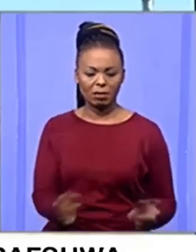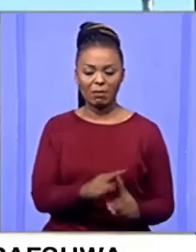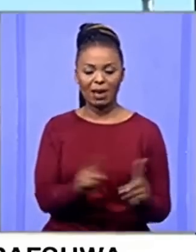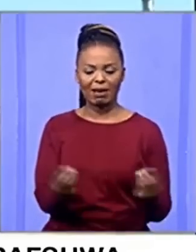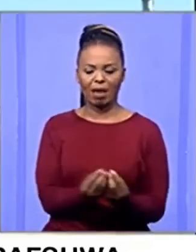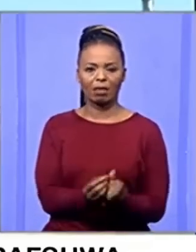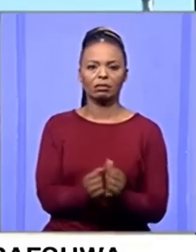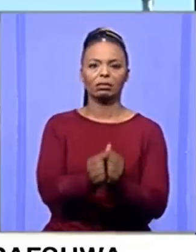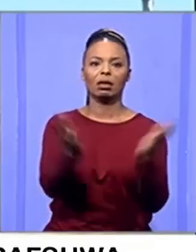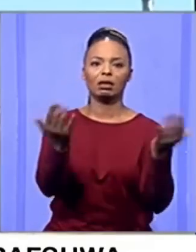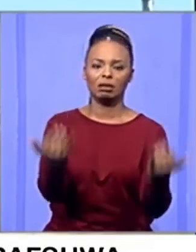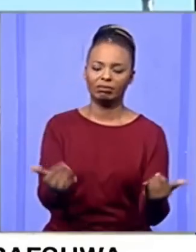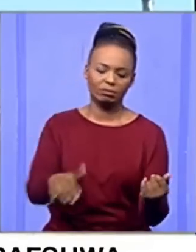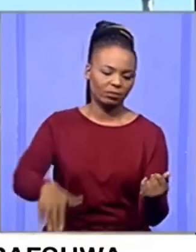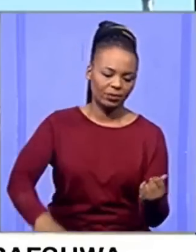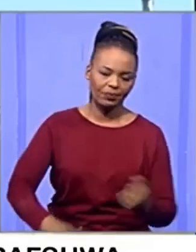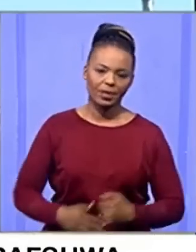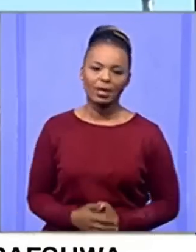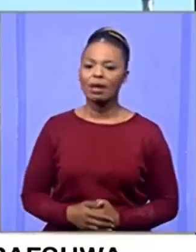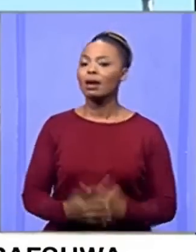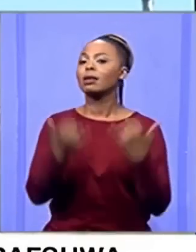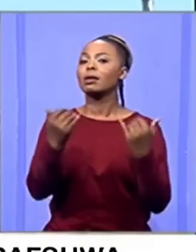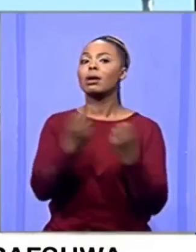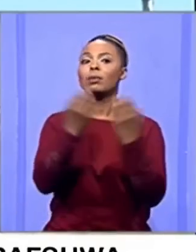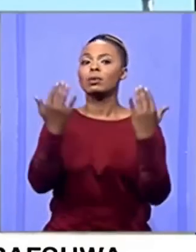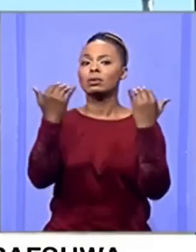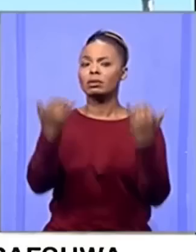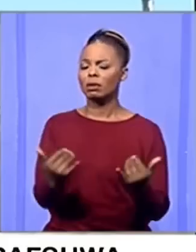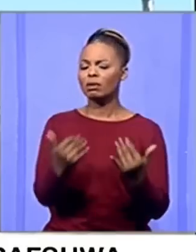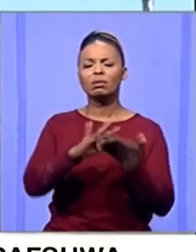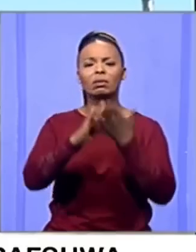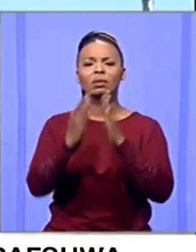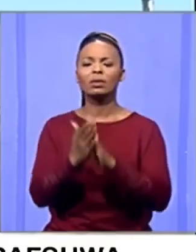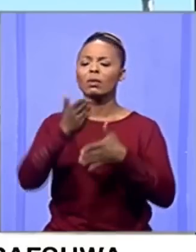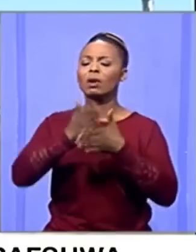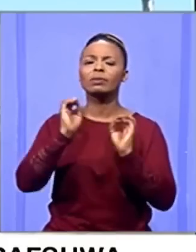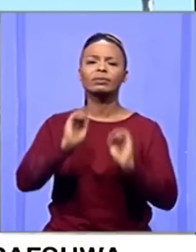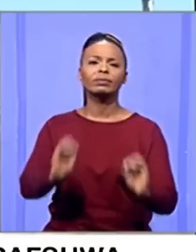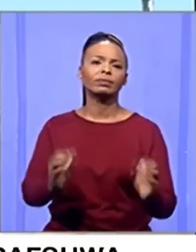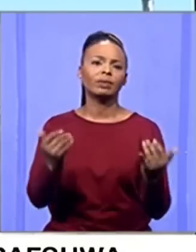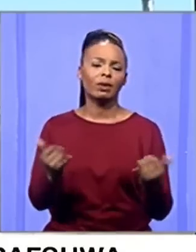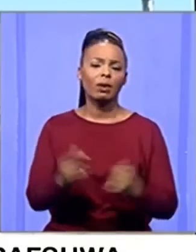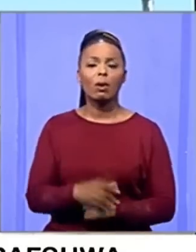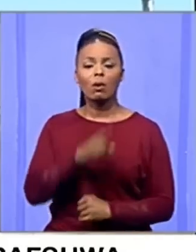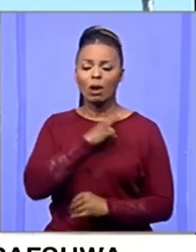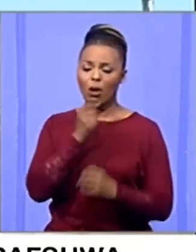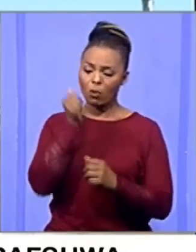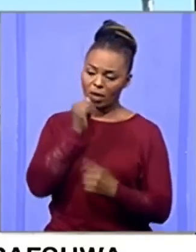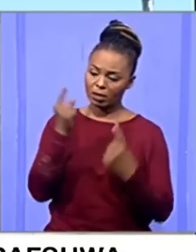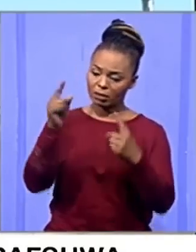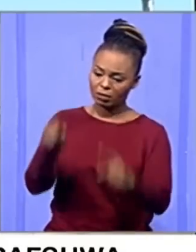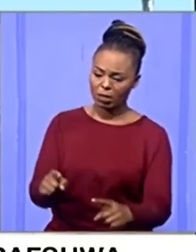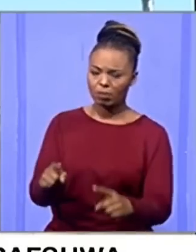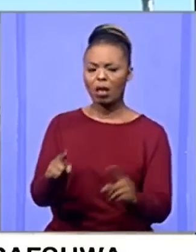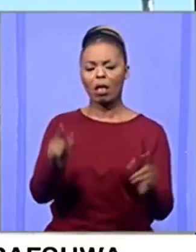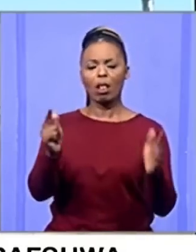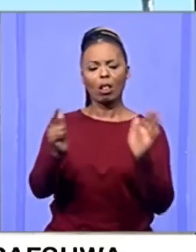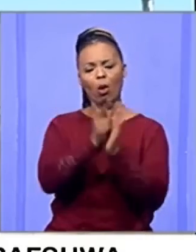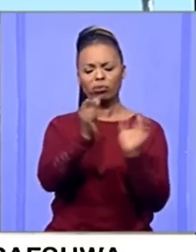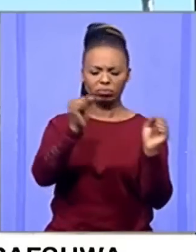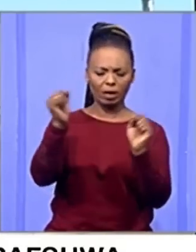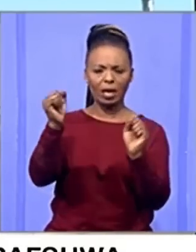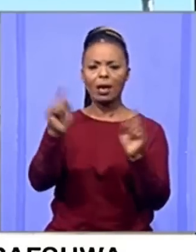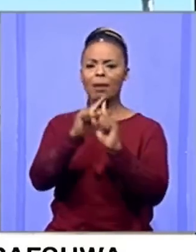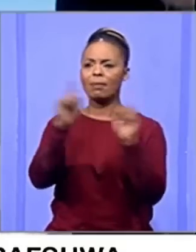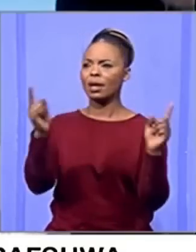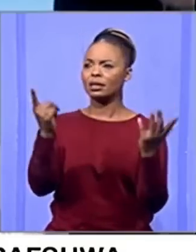far. Rona bana ba motse ba re sa kgone ho sebetsa, re sa fuwe mosebetsi. Ha e fihla mane bo fihla e tla ka melao, mara ha e fihla ka batho ba ka ntle